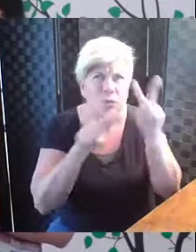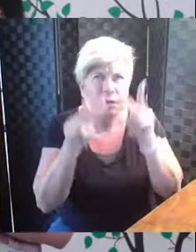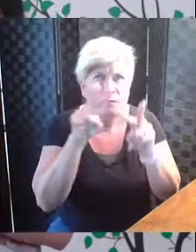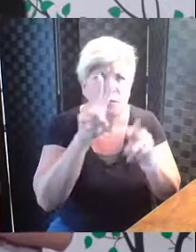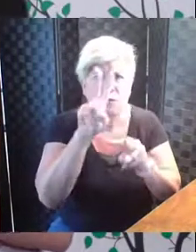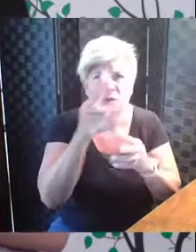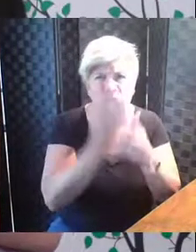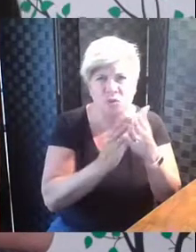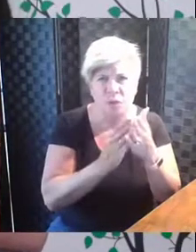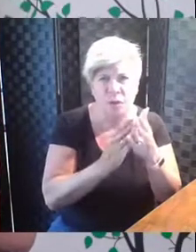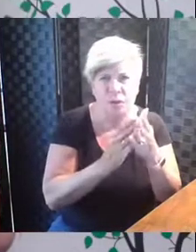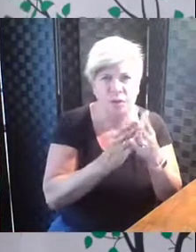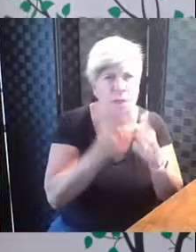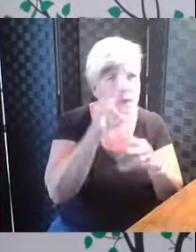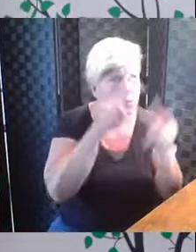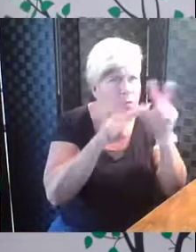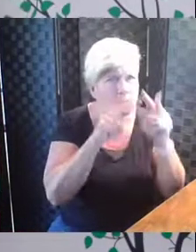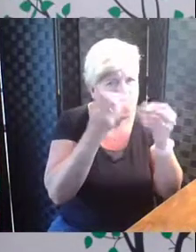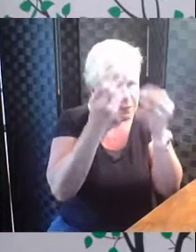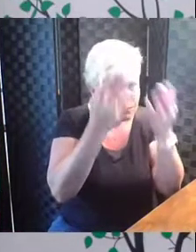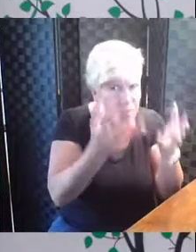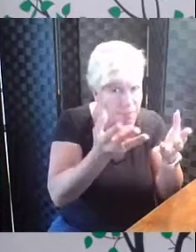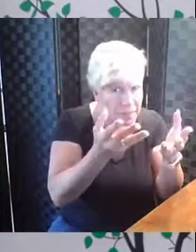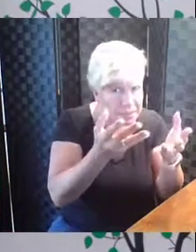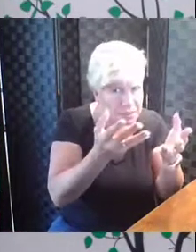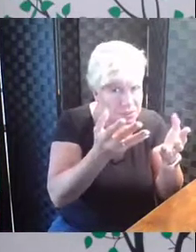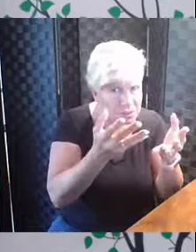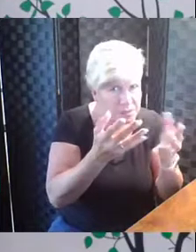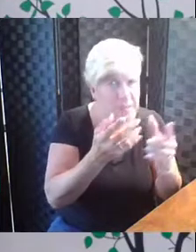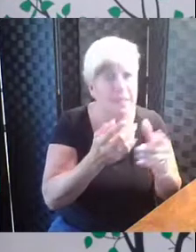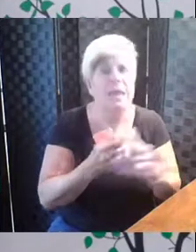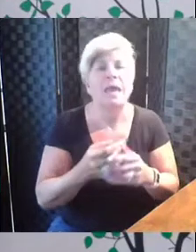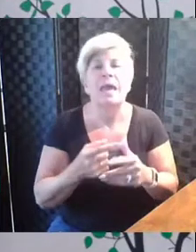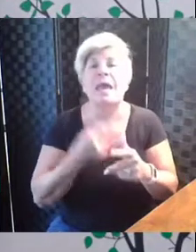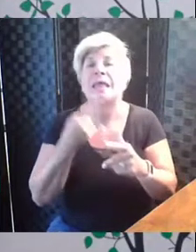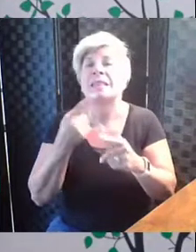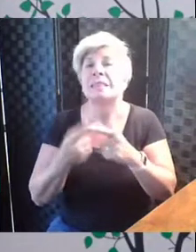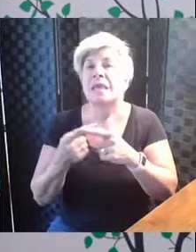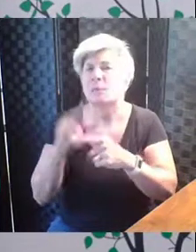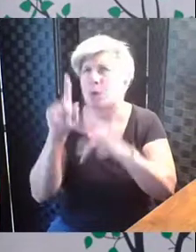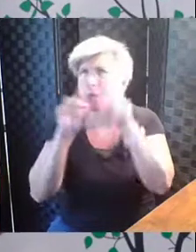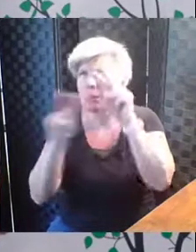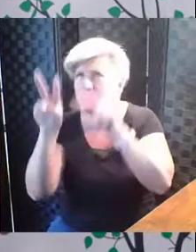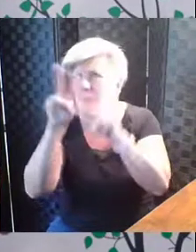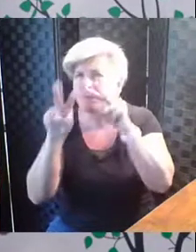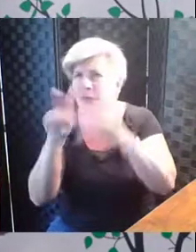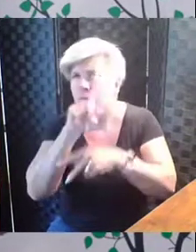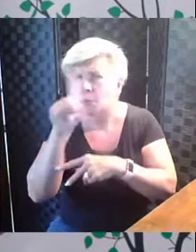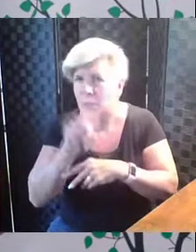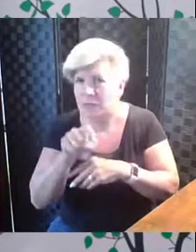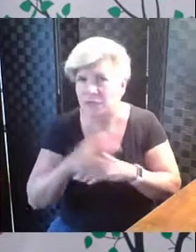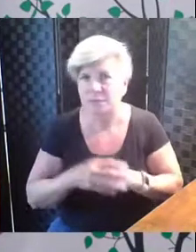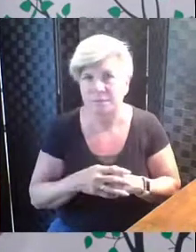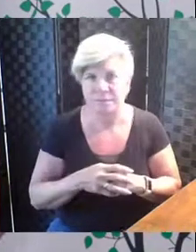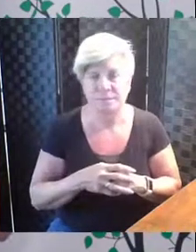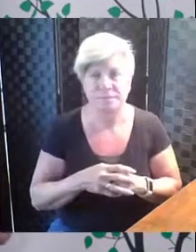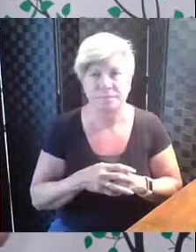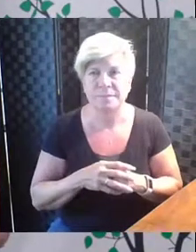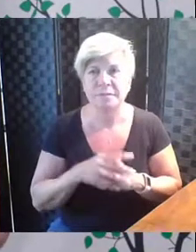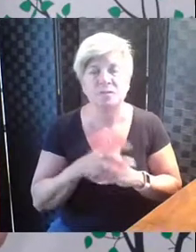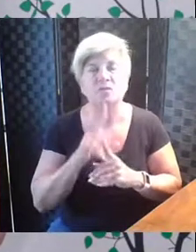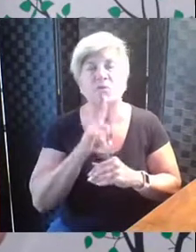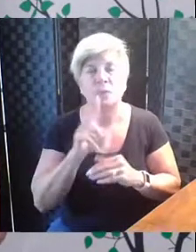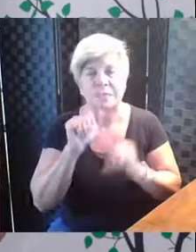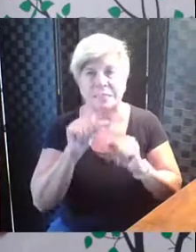two parts in this word problem. We're going to look for any information that they're giving us, and then we're going to look for the question that it is we need to